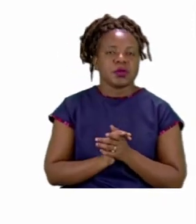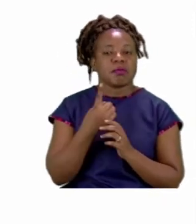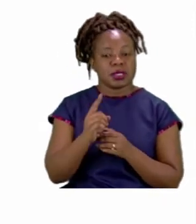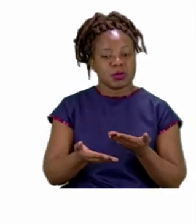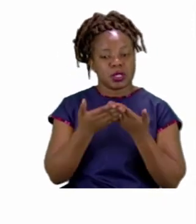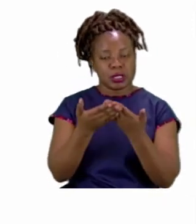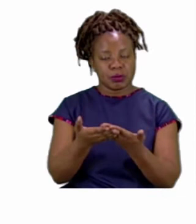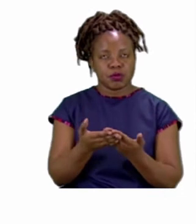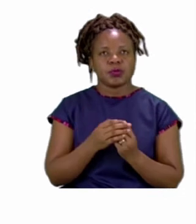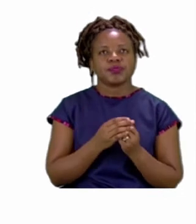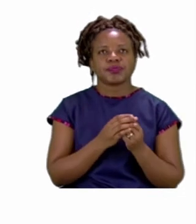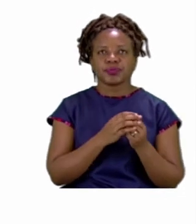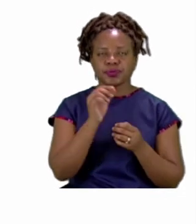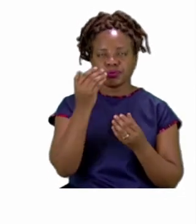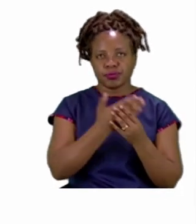House,